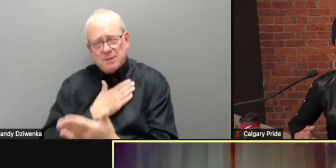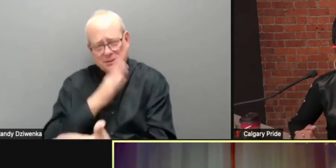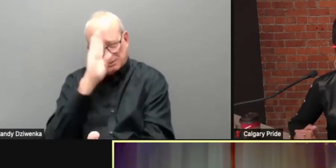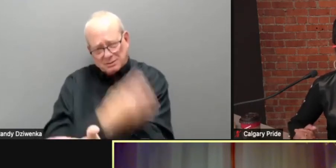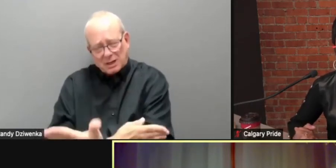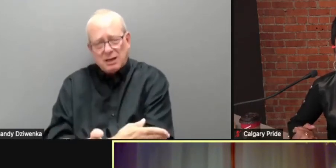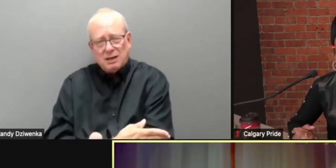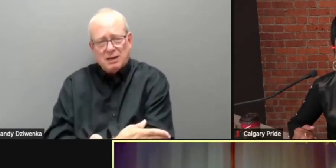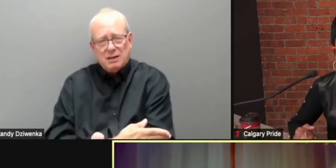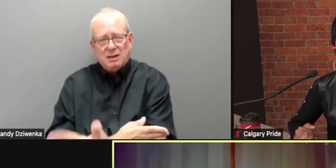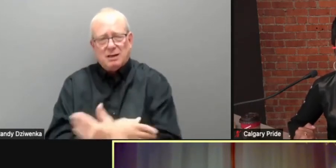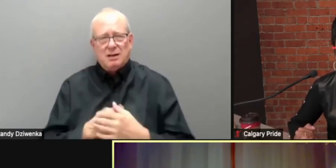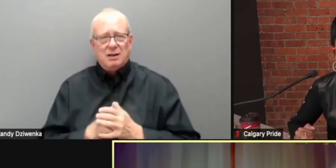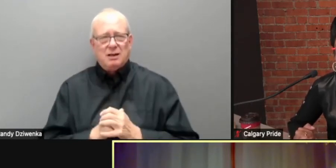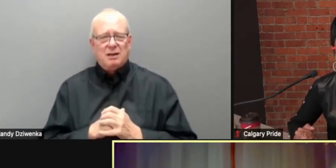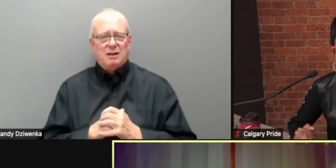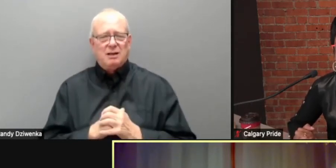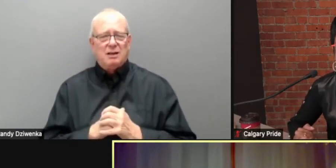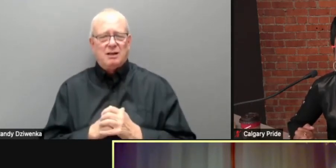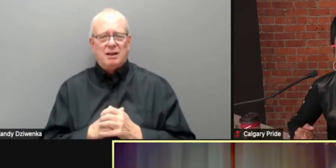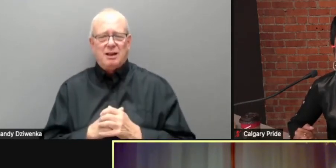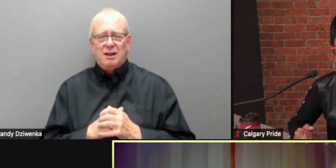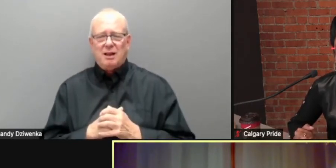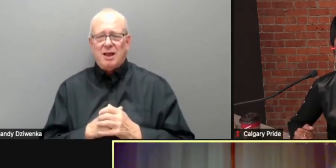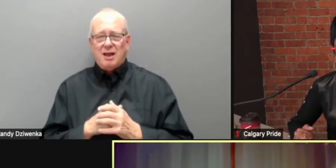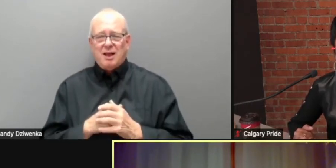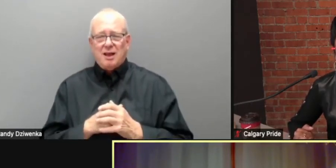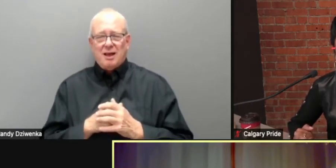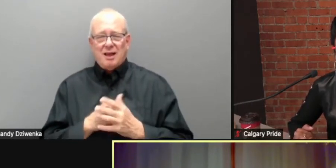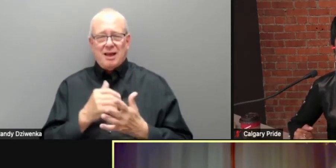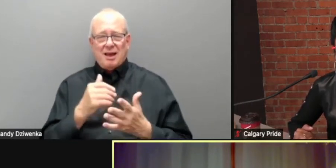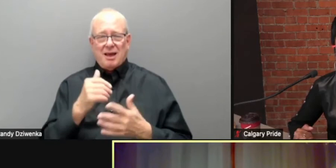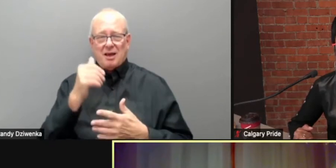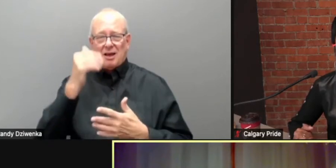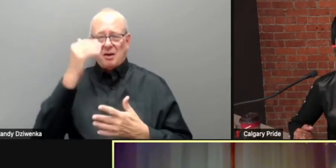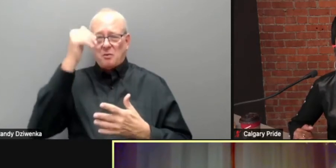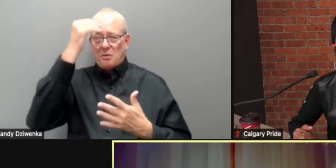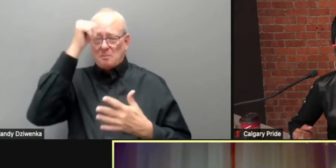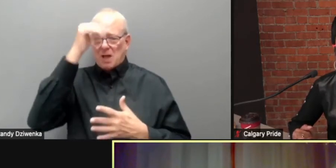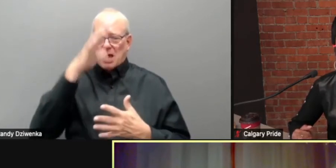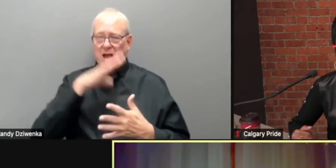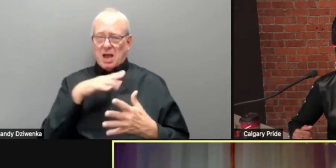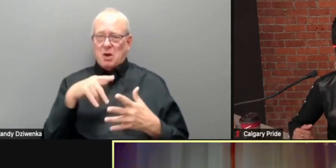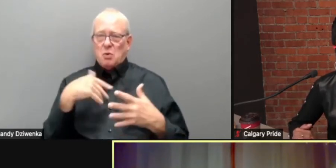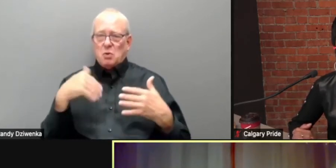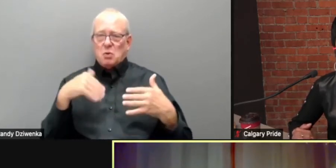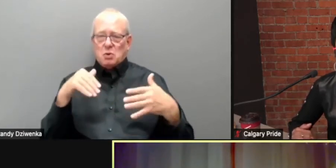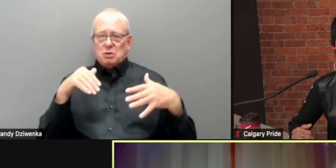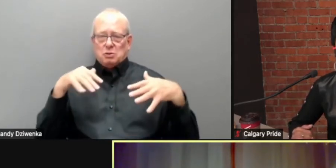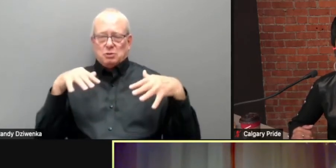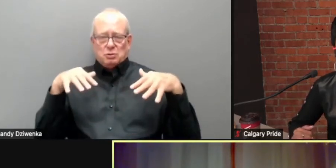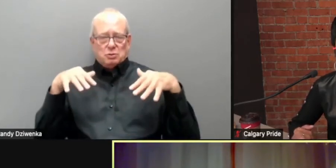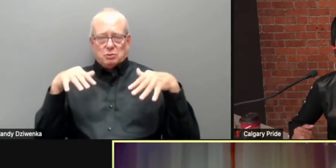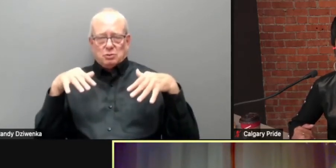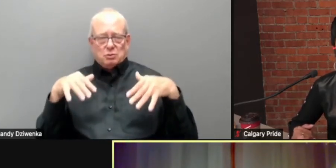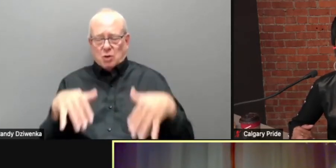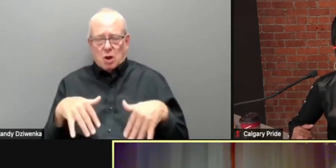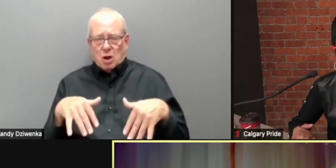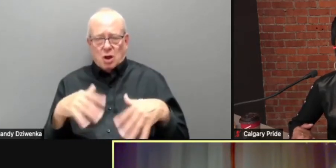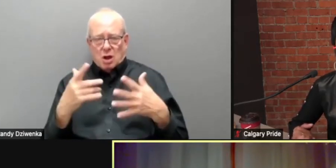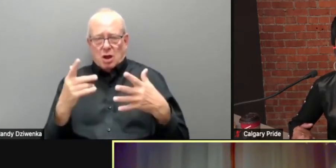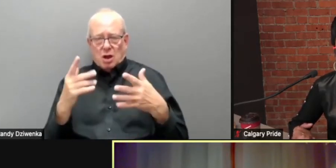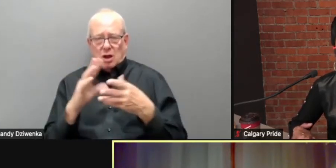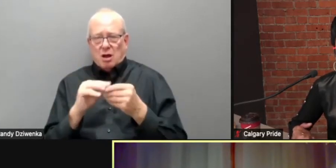was shocked and numb at that time, and I couldn't say anything. And I